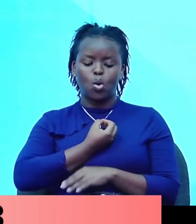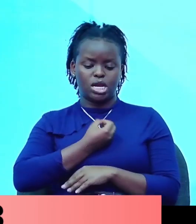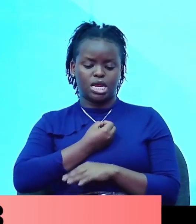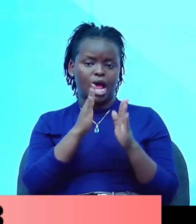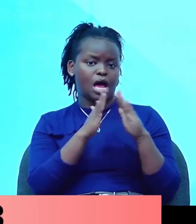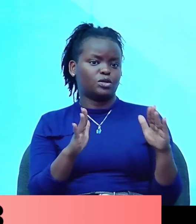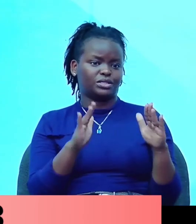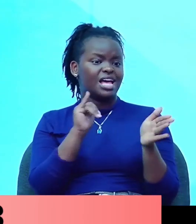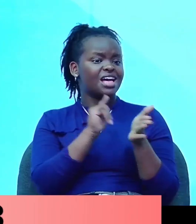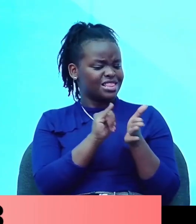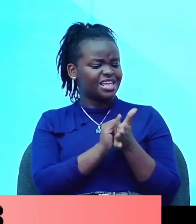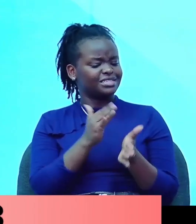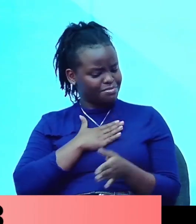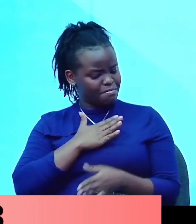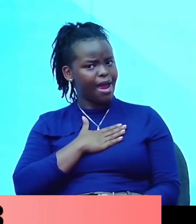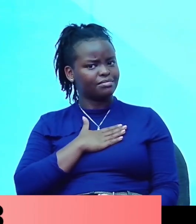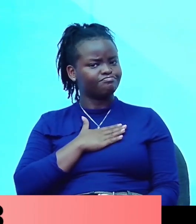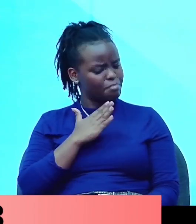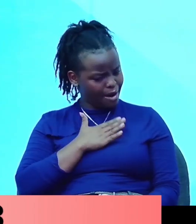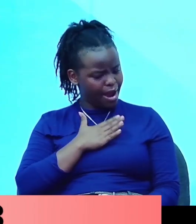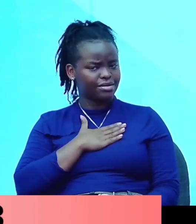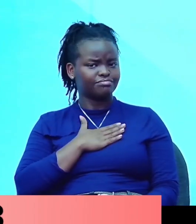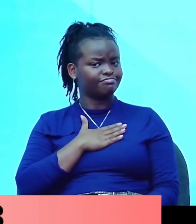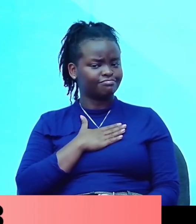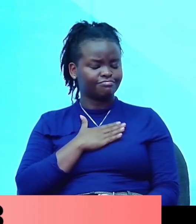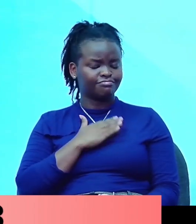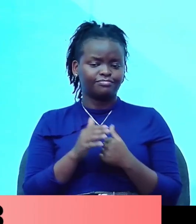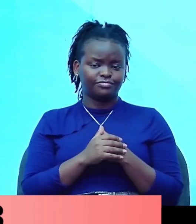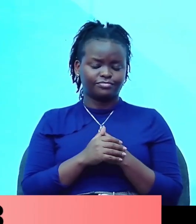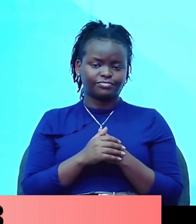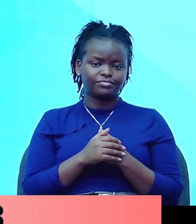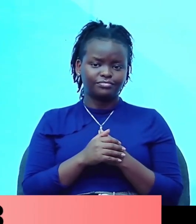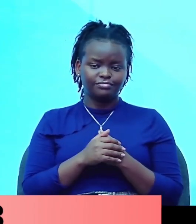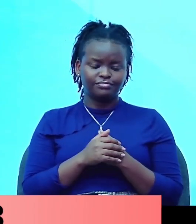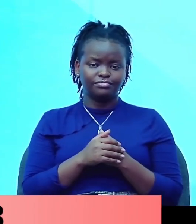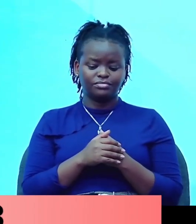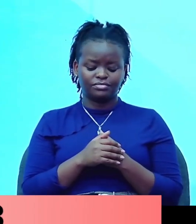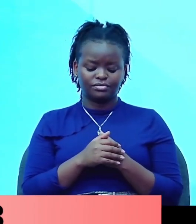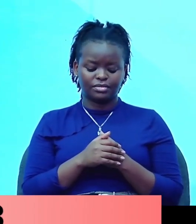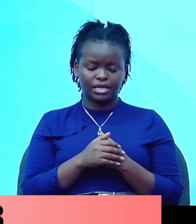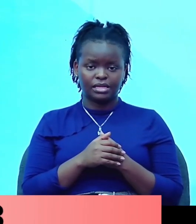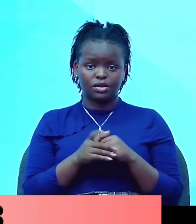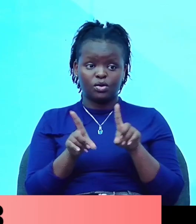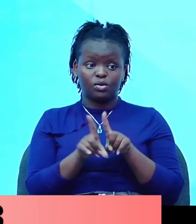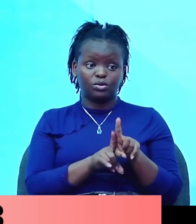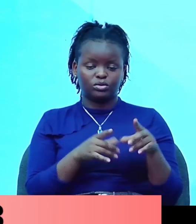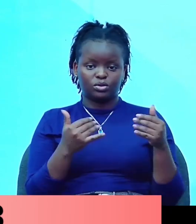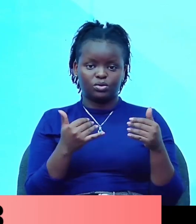Hiyo ni mali yangu. It doesn't matter what it is. Right. So also in line with